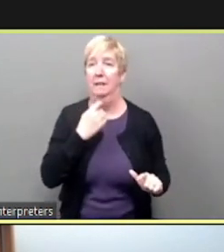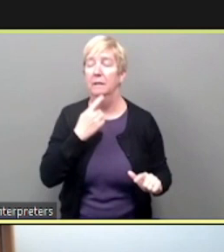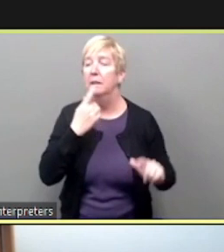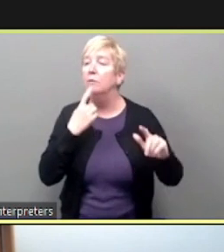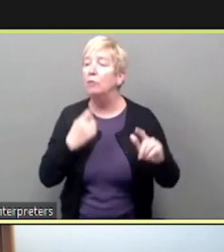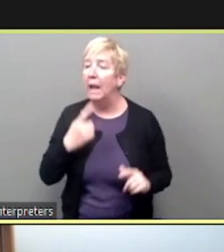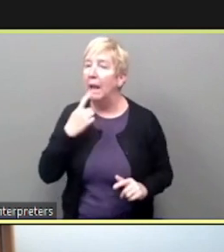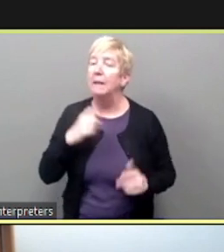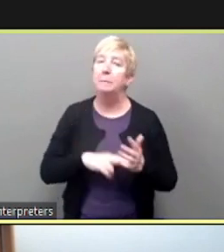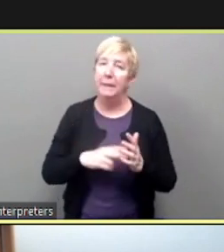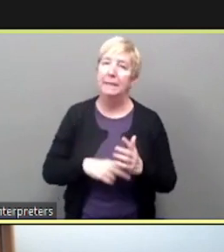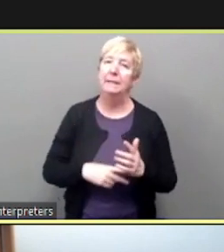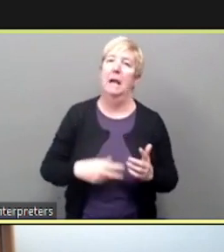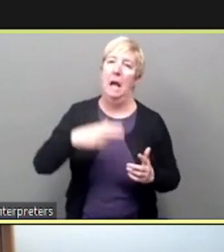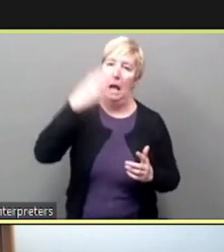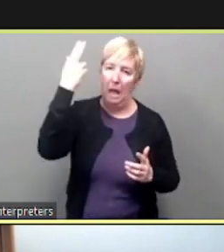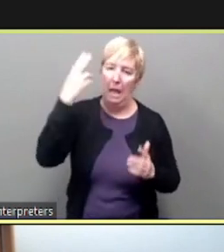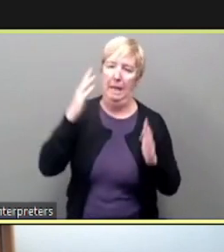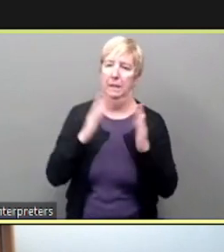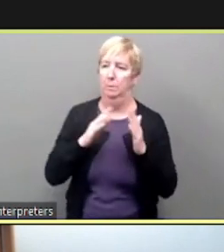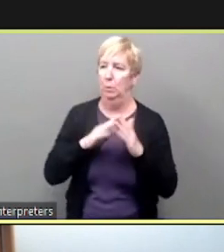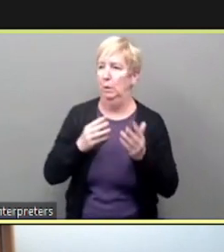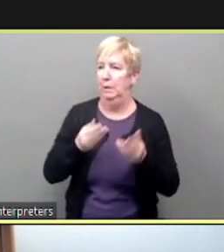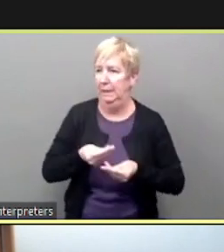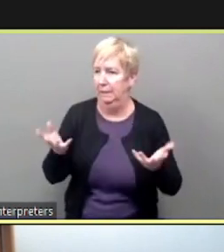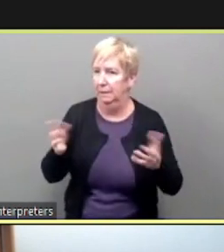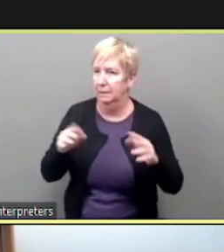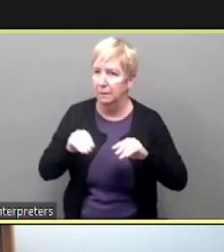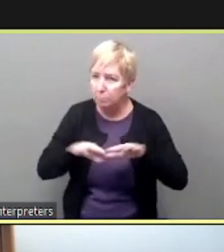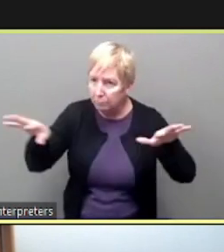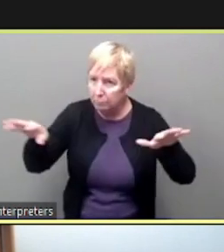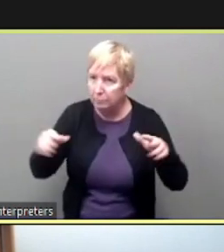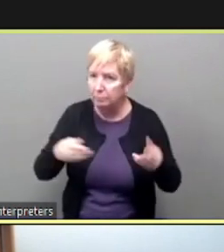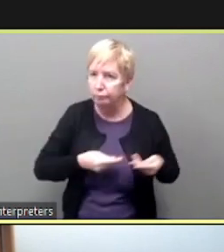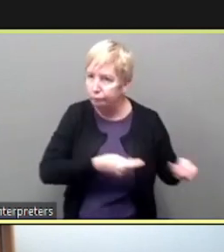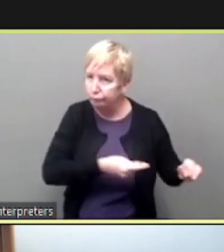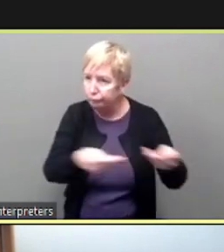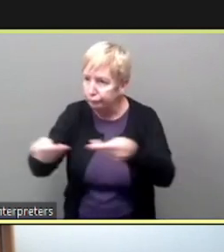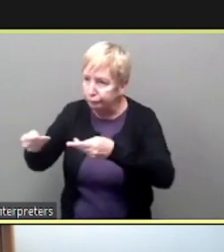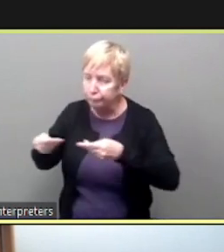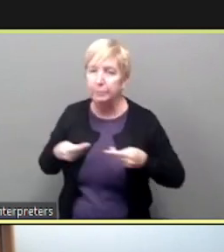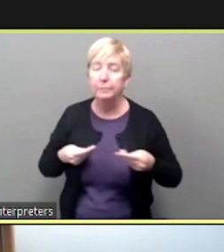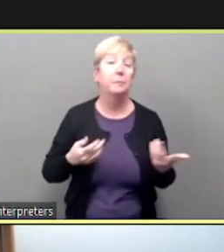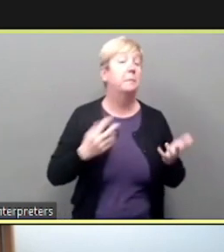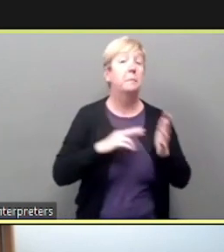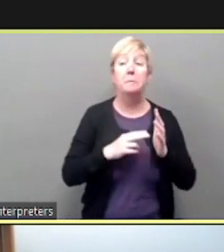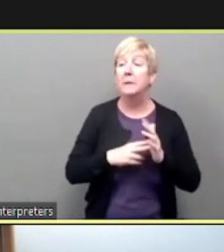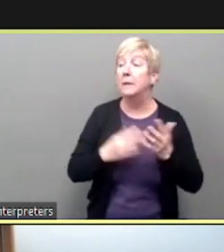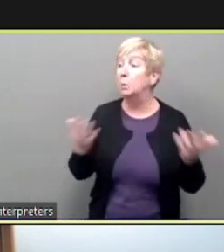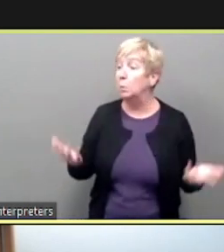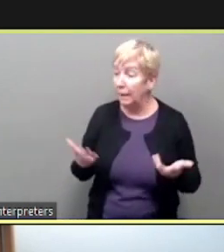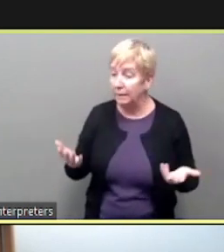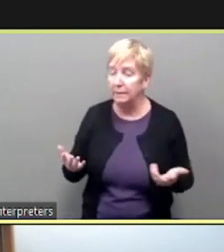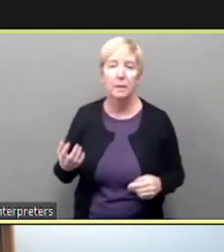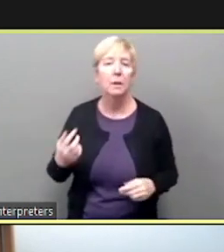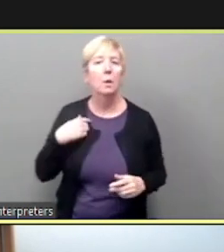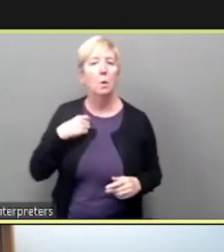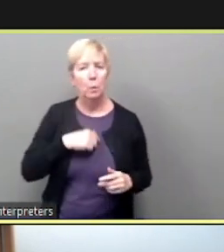a high level of community transmission. So what does this mean? This means that we don't see COVID-19